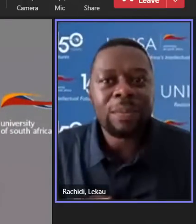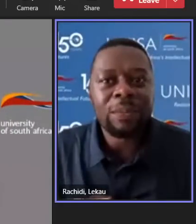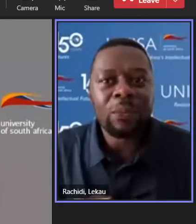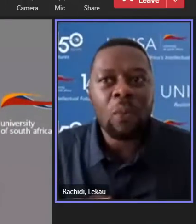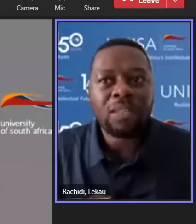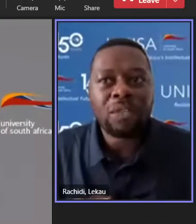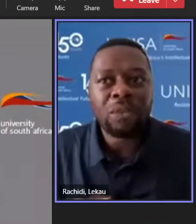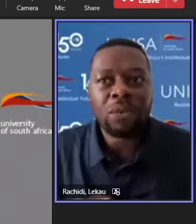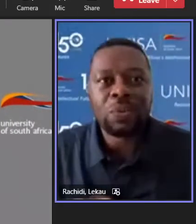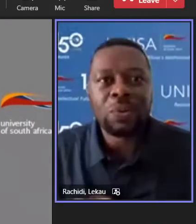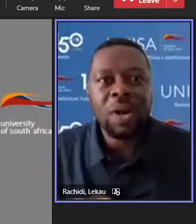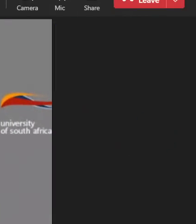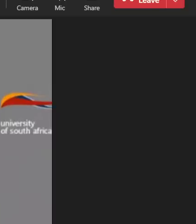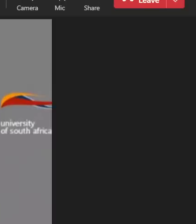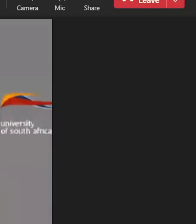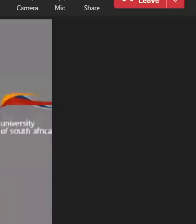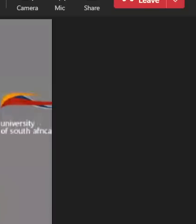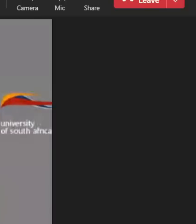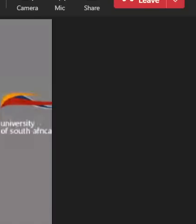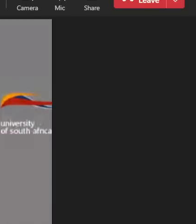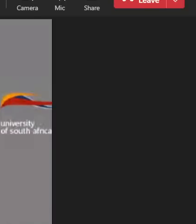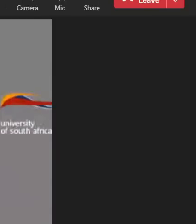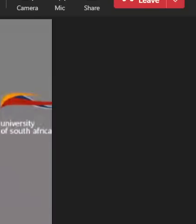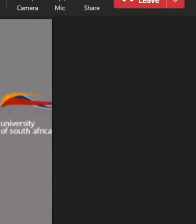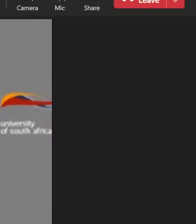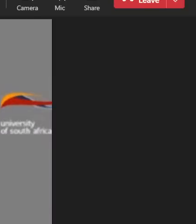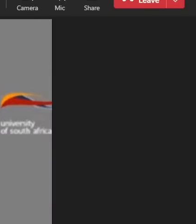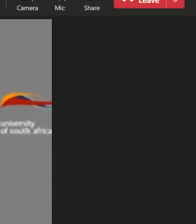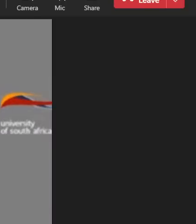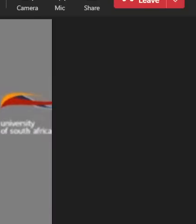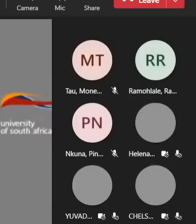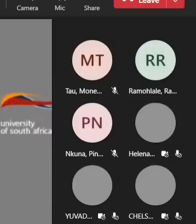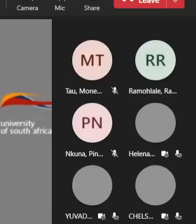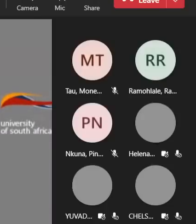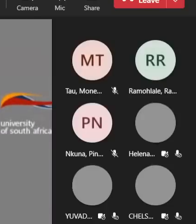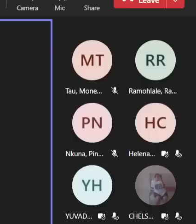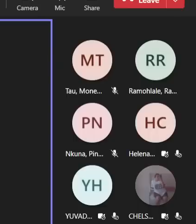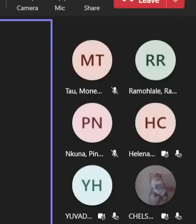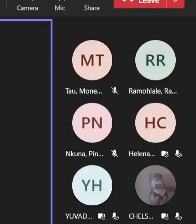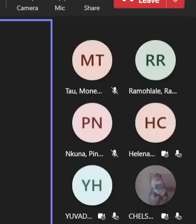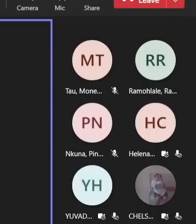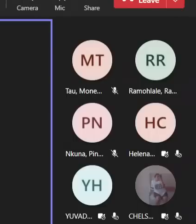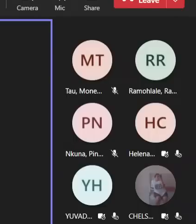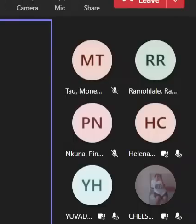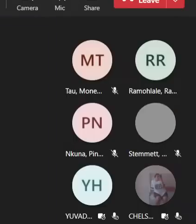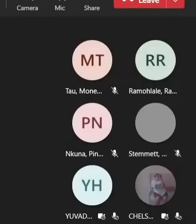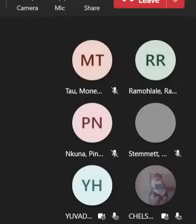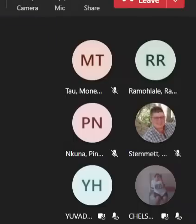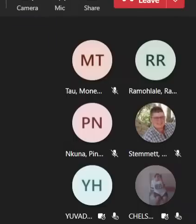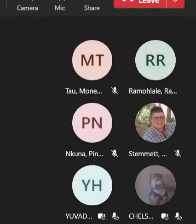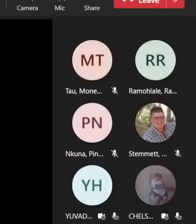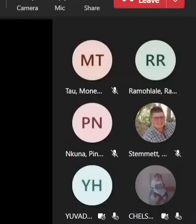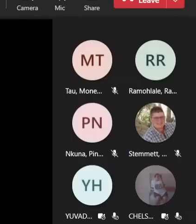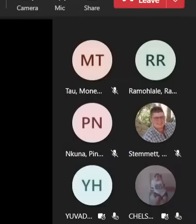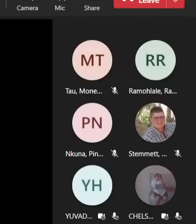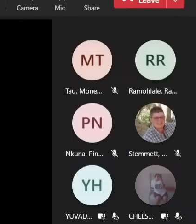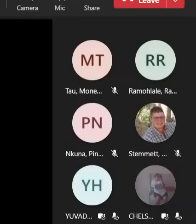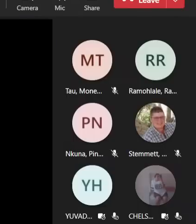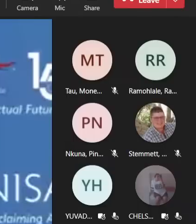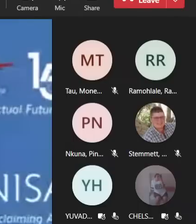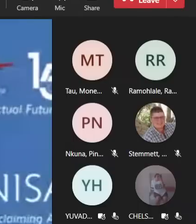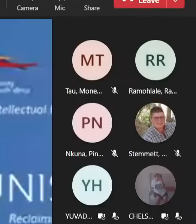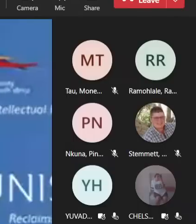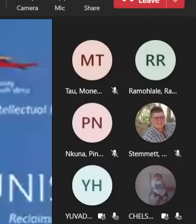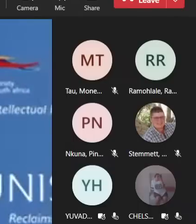that what you have presented is going to touch them in one way or the other along